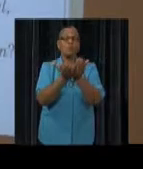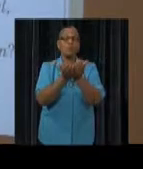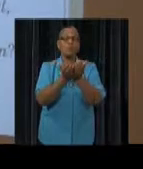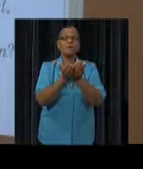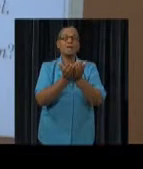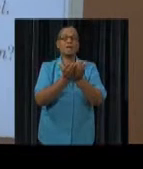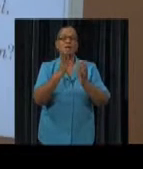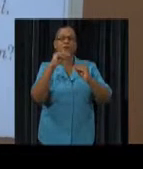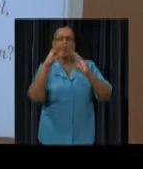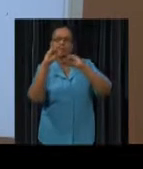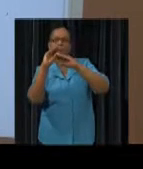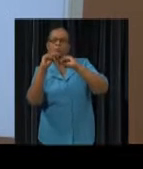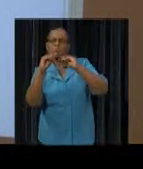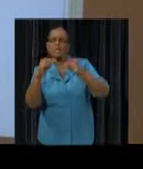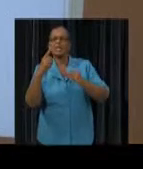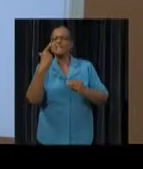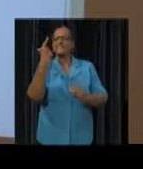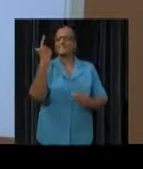world, more than